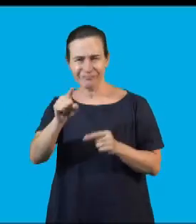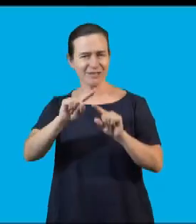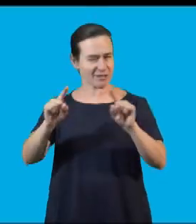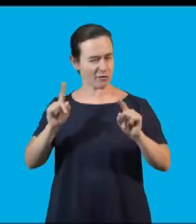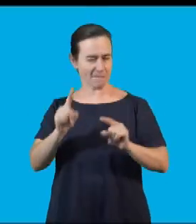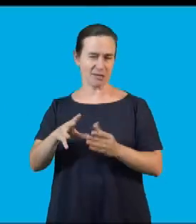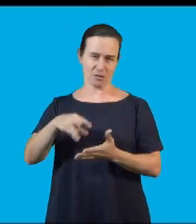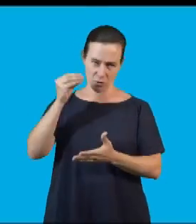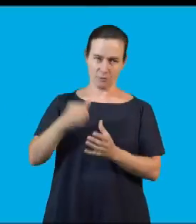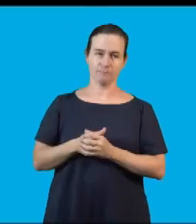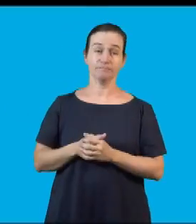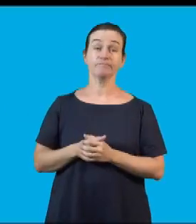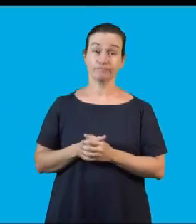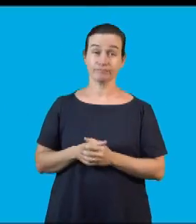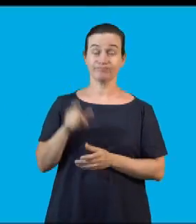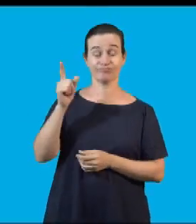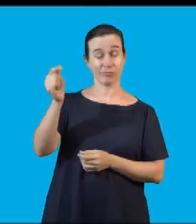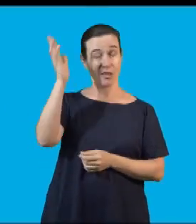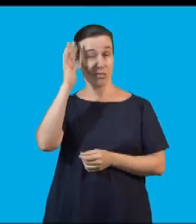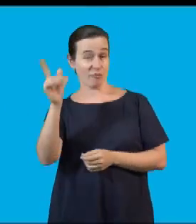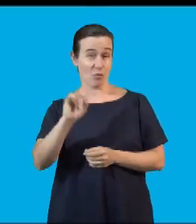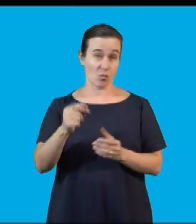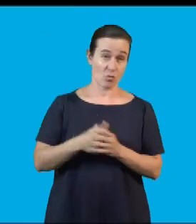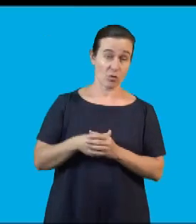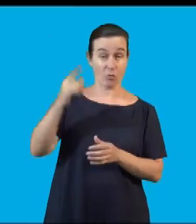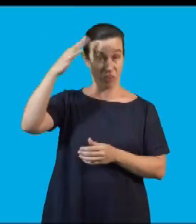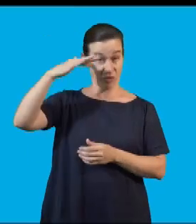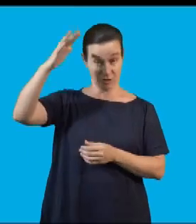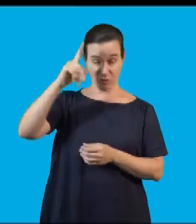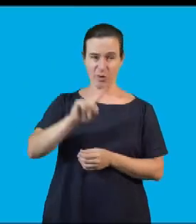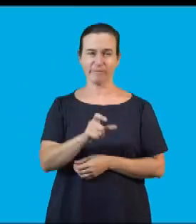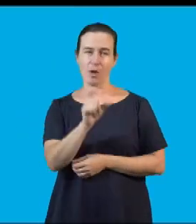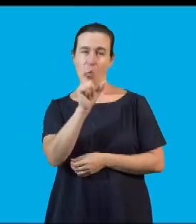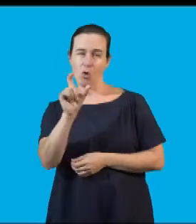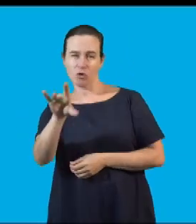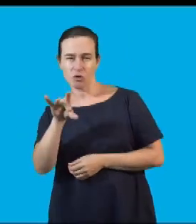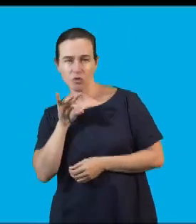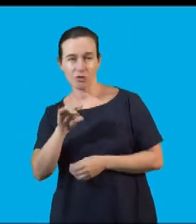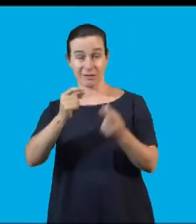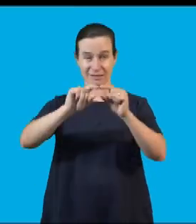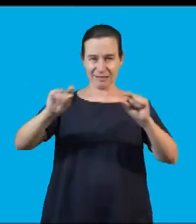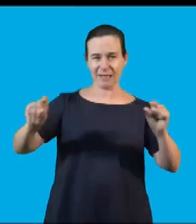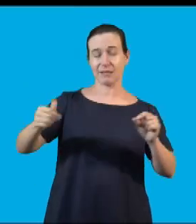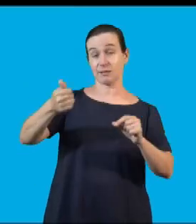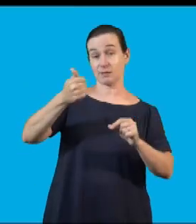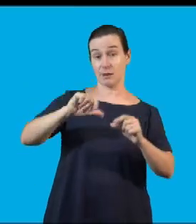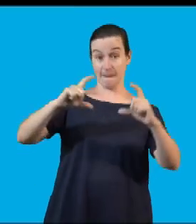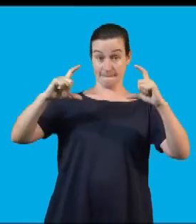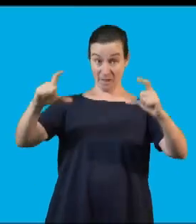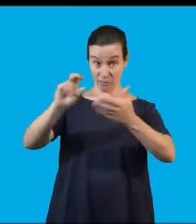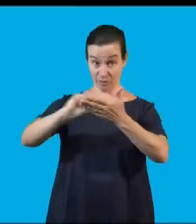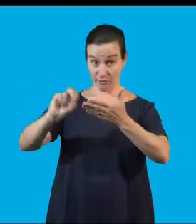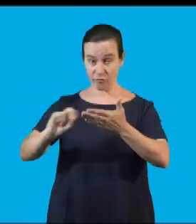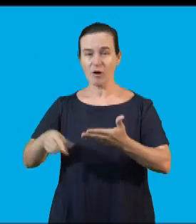punctuation. Theory aspects include word choice, sentence construction, paragraph writing,